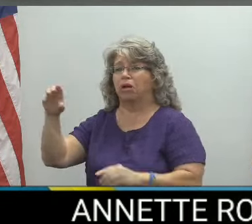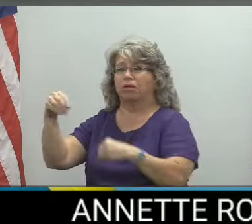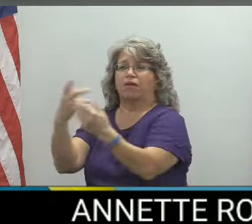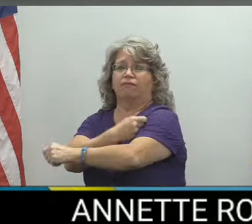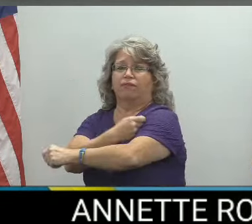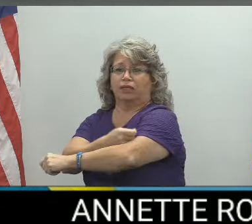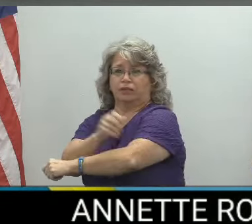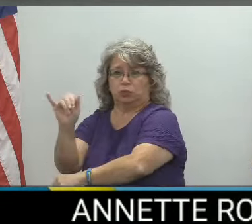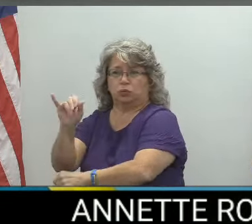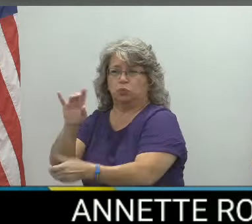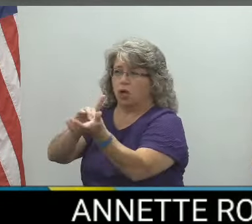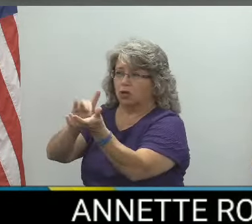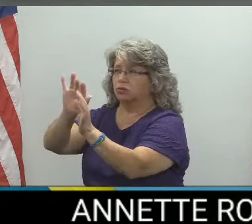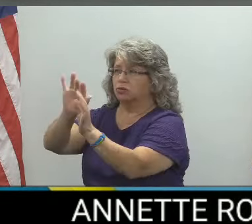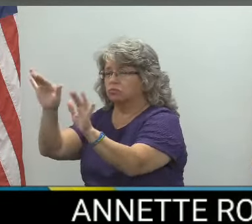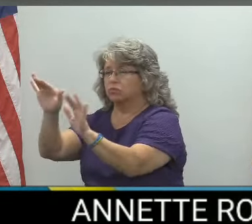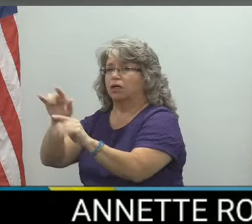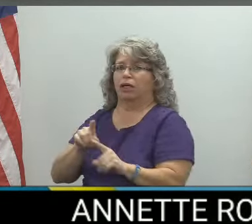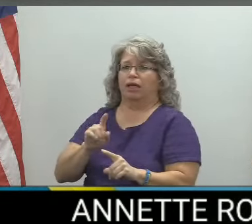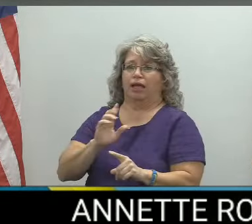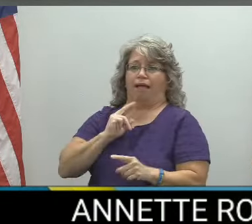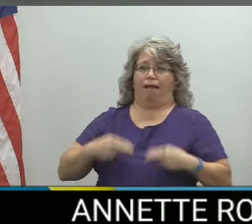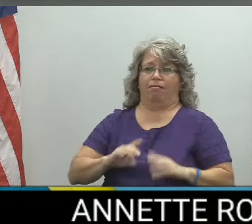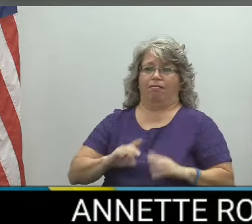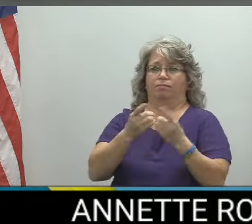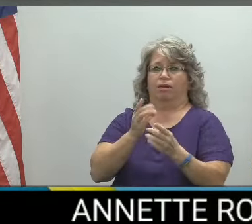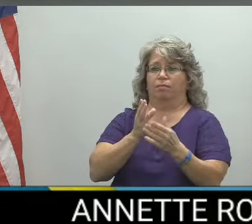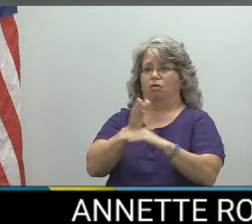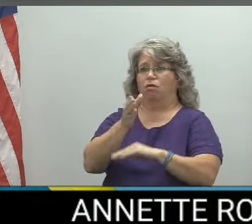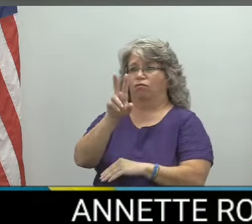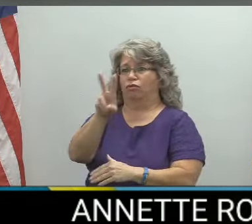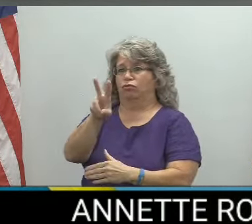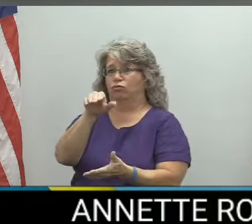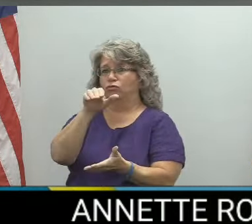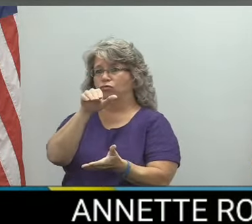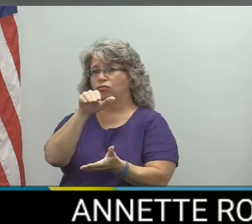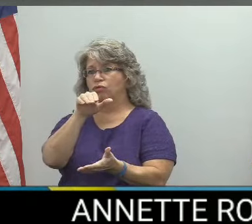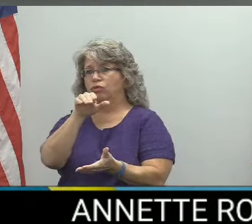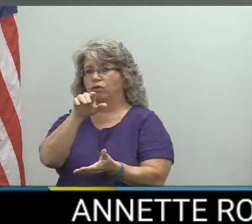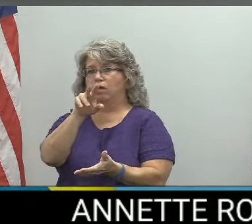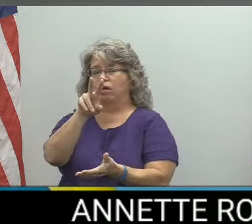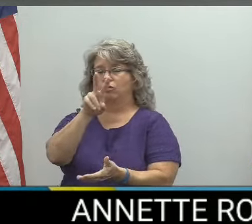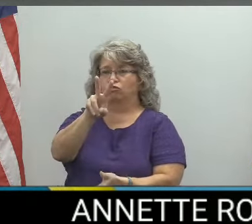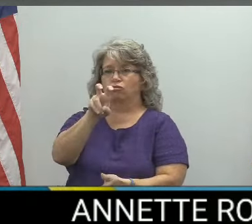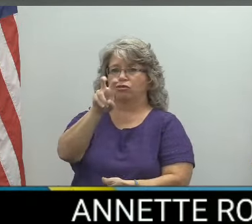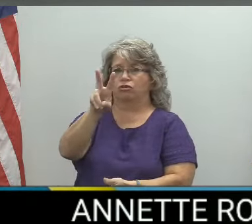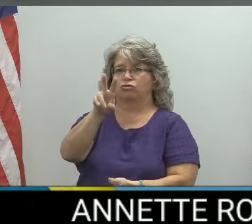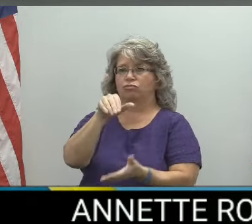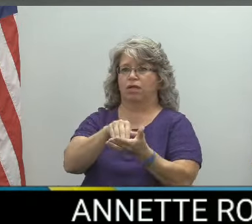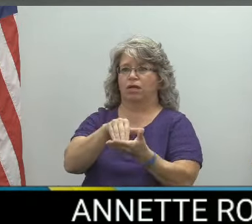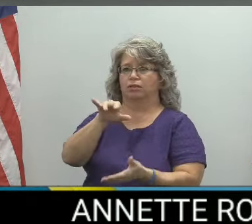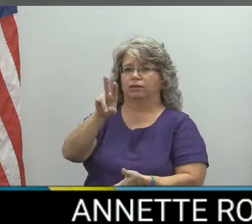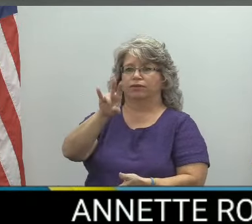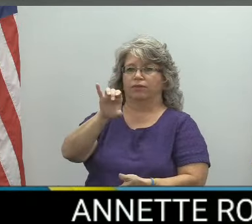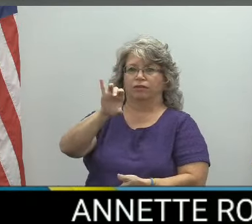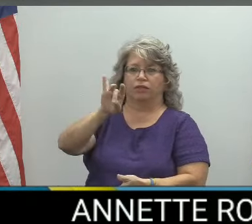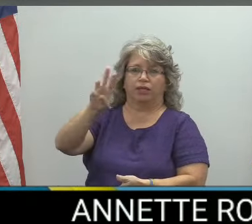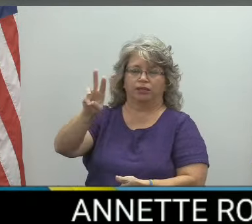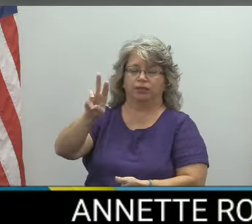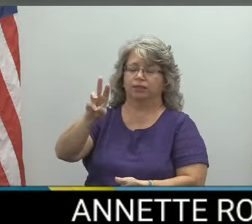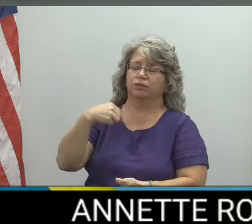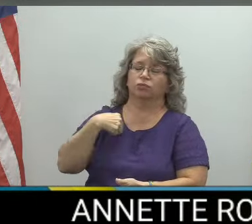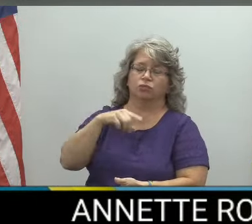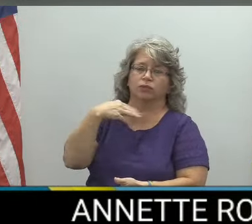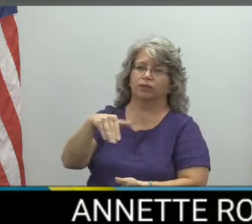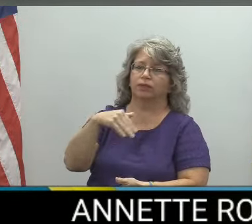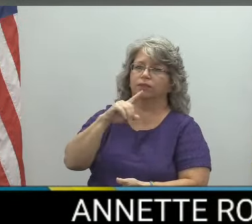district has been over 200 and 2,786, and very proud of what our public health